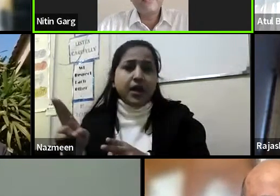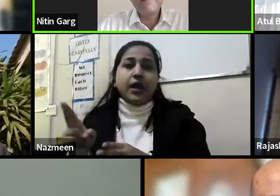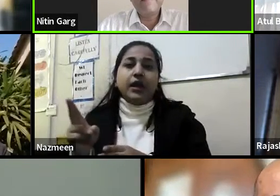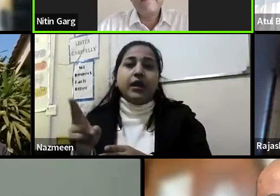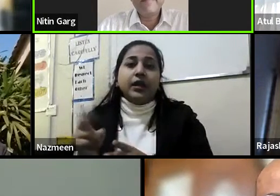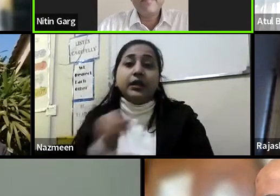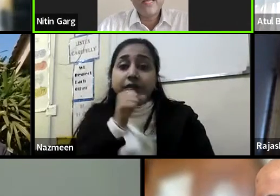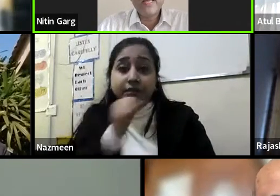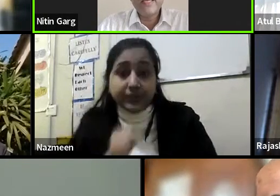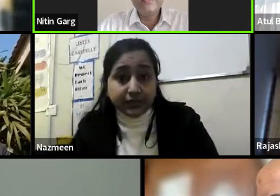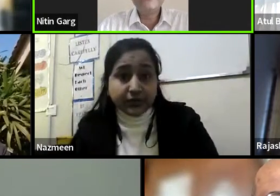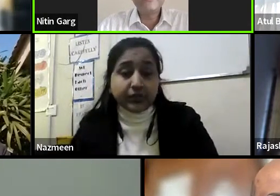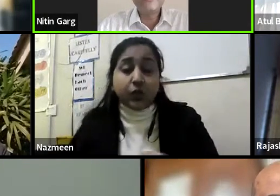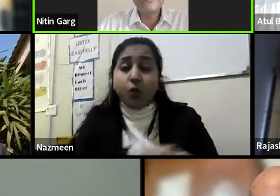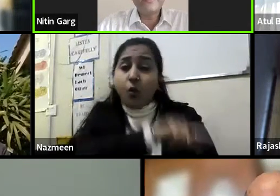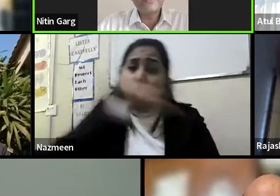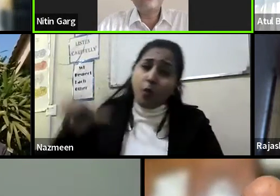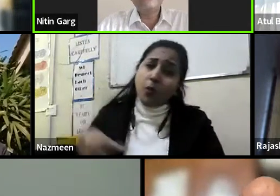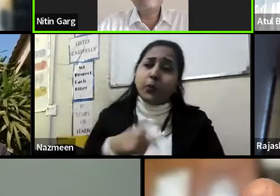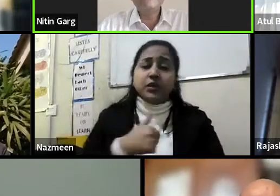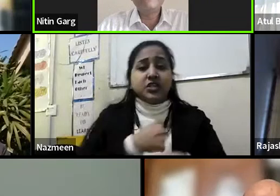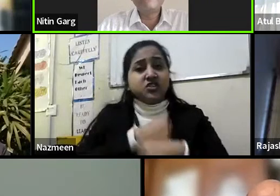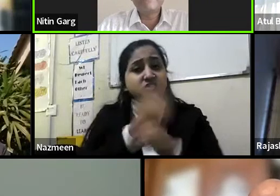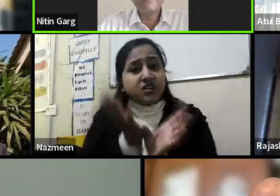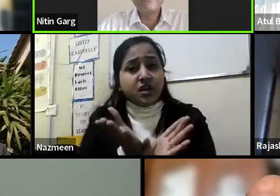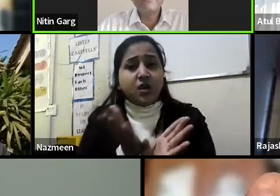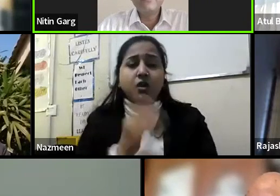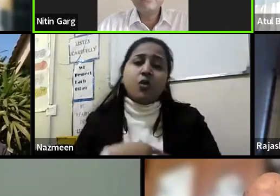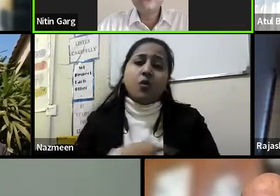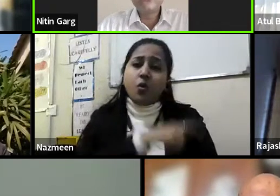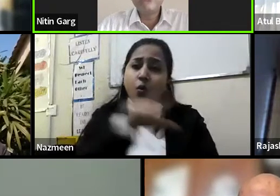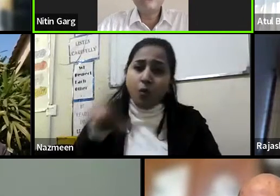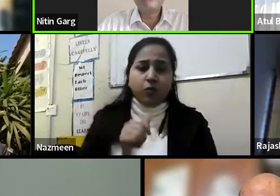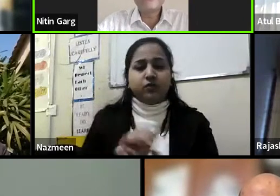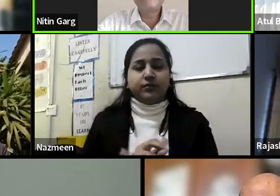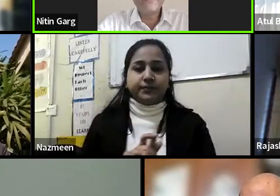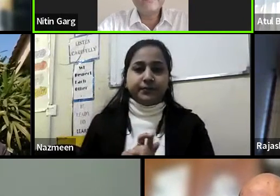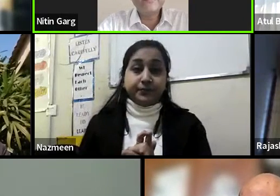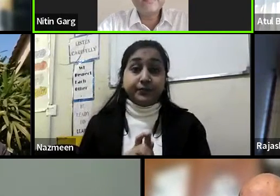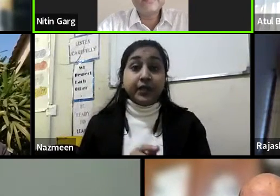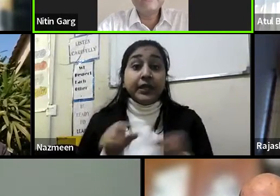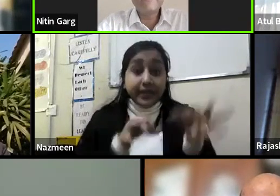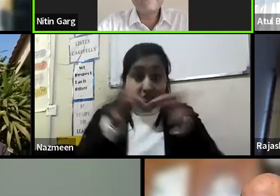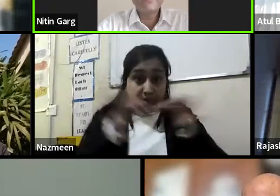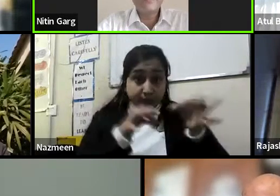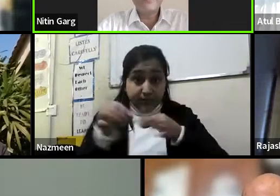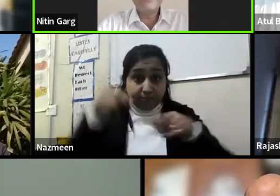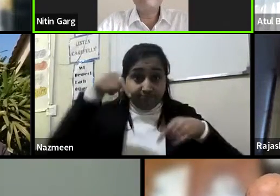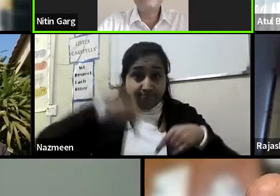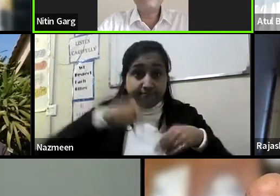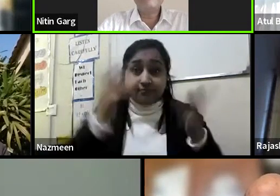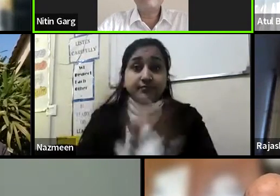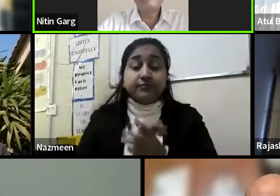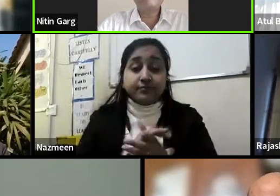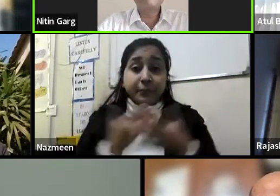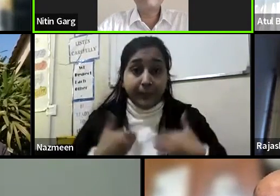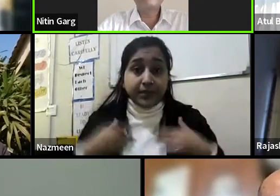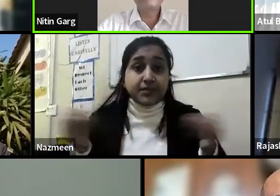the people in general at large. So to explain this, I